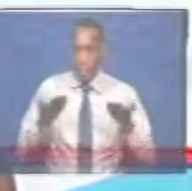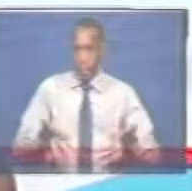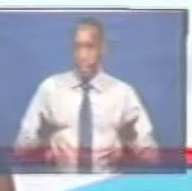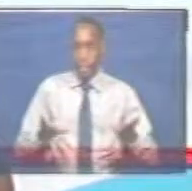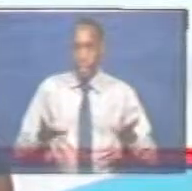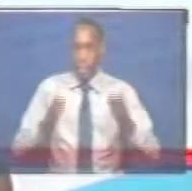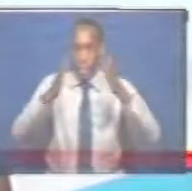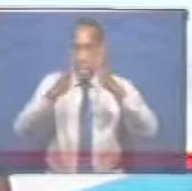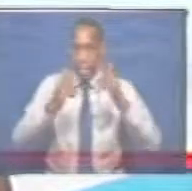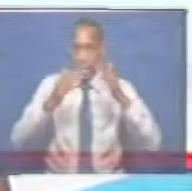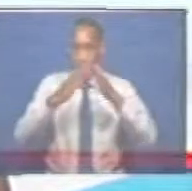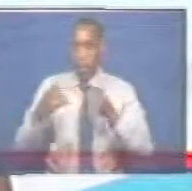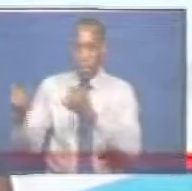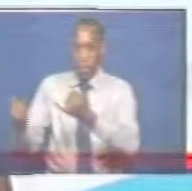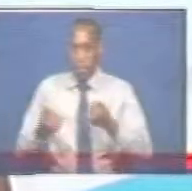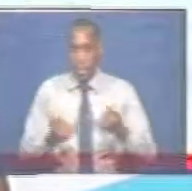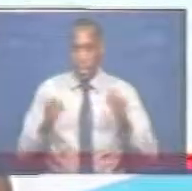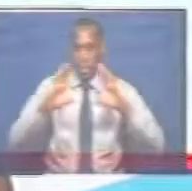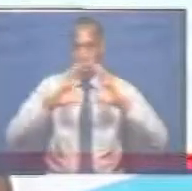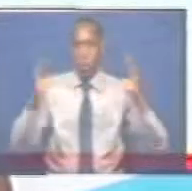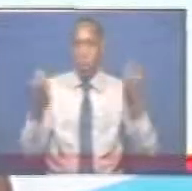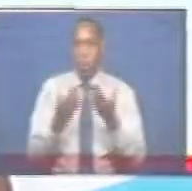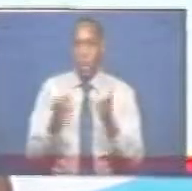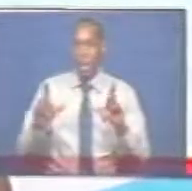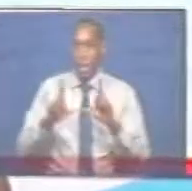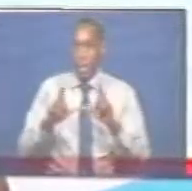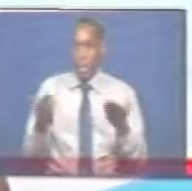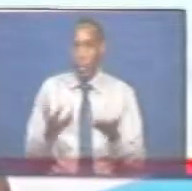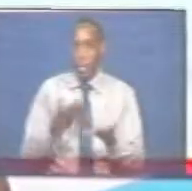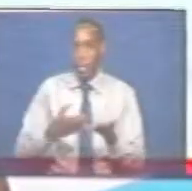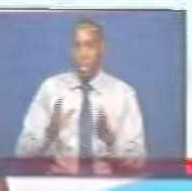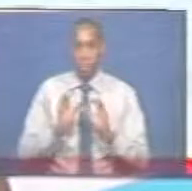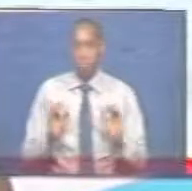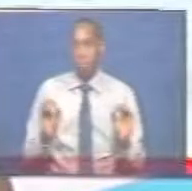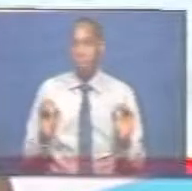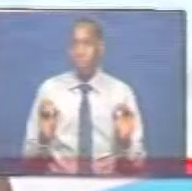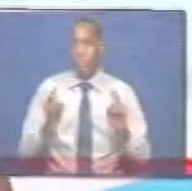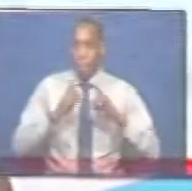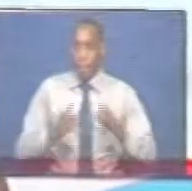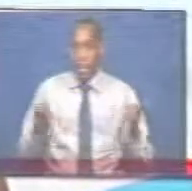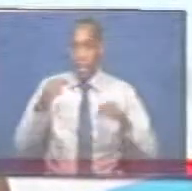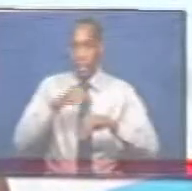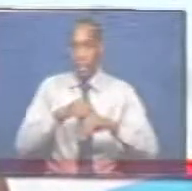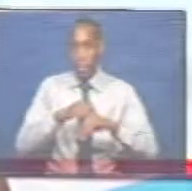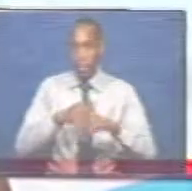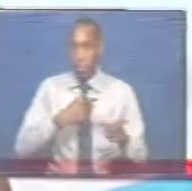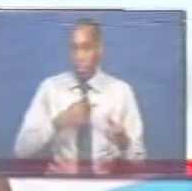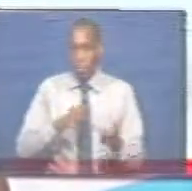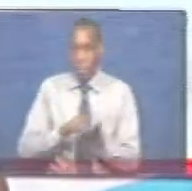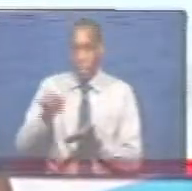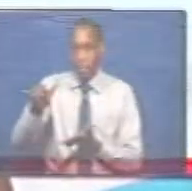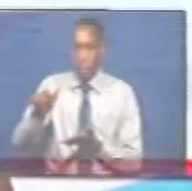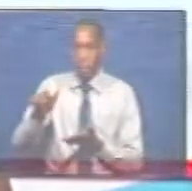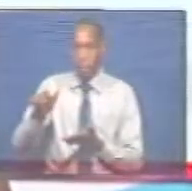Arsenal has introduced what you call a universal card, whereby you don't have to register for platinum. But the moment you go to Emirates, you can